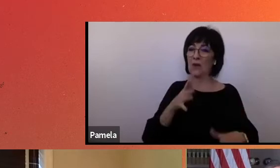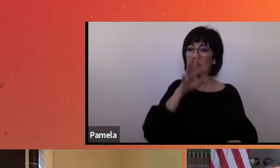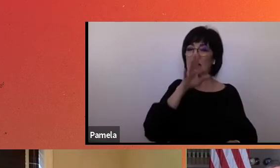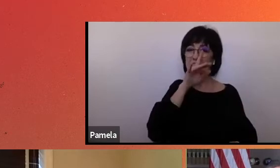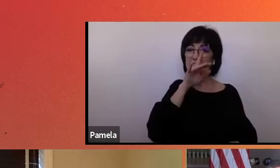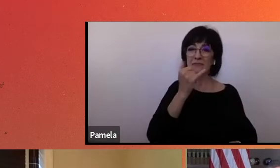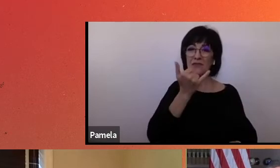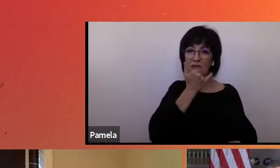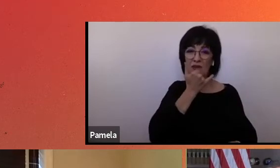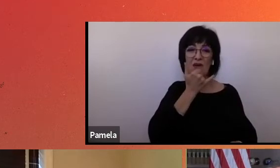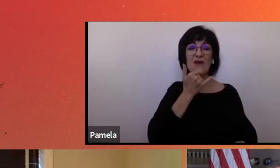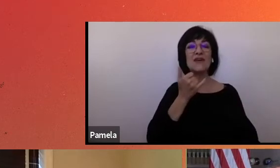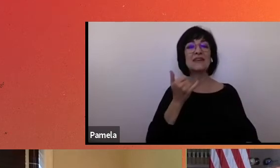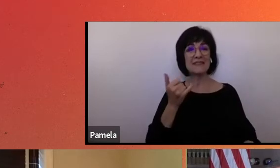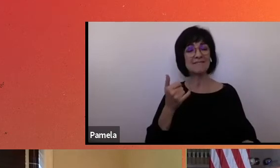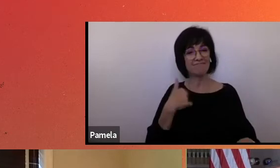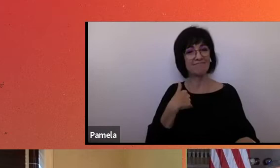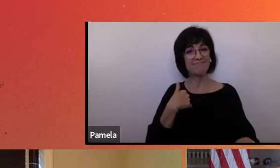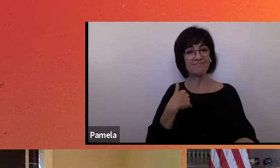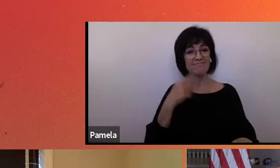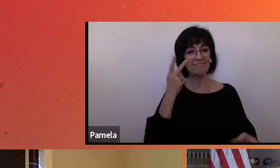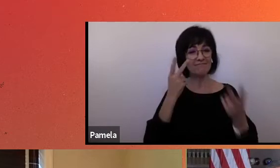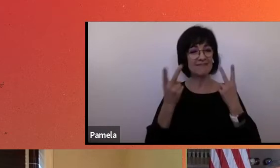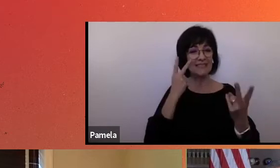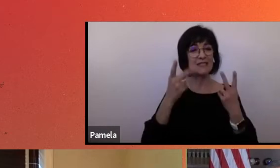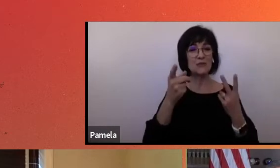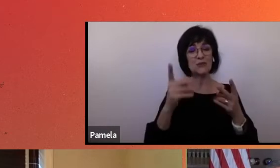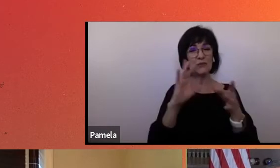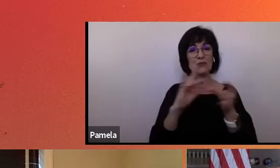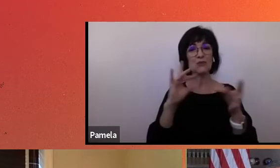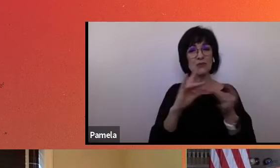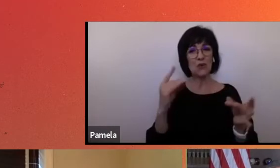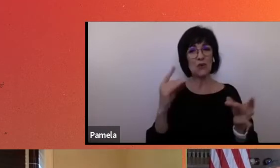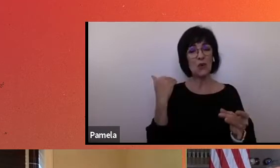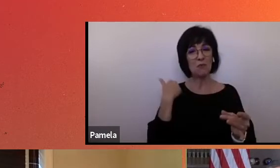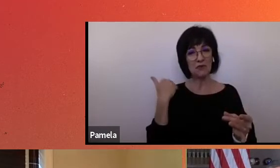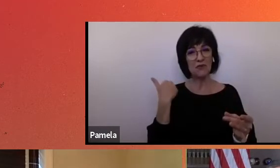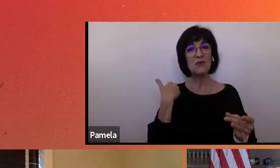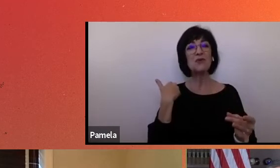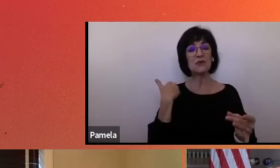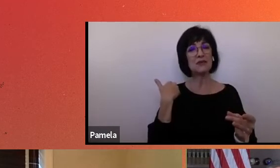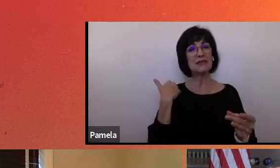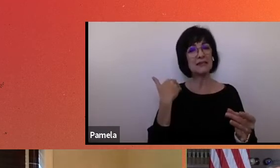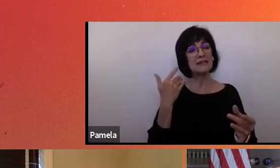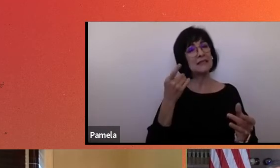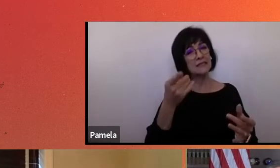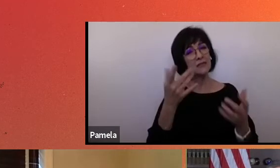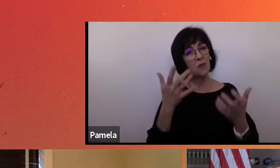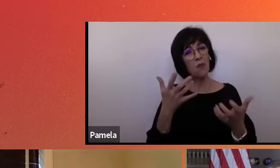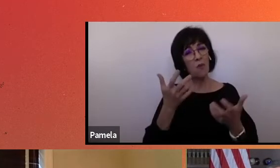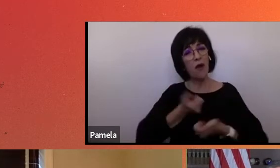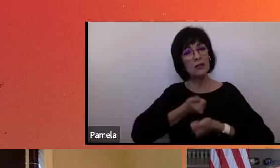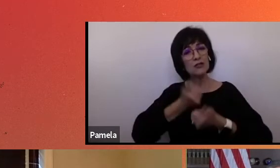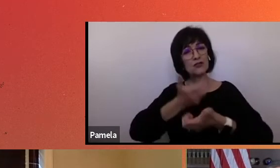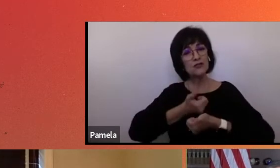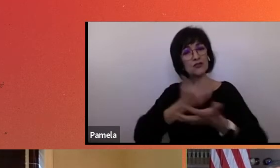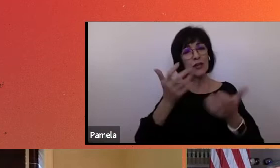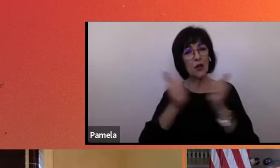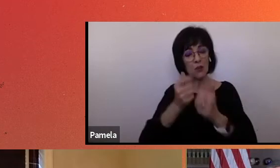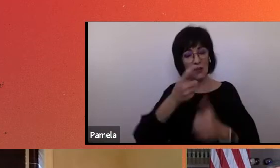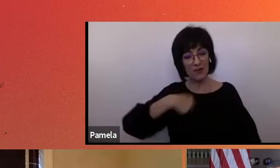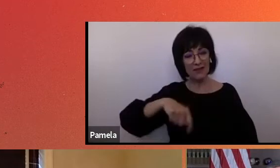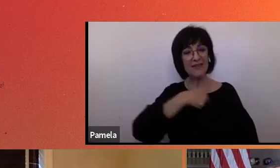before. But can you help us today by sharing a little bit with other Delawareans? Yes, I am a